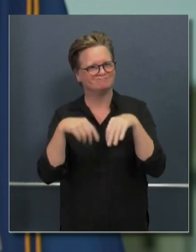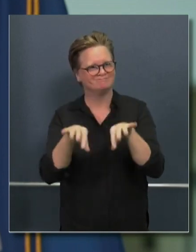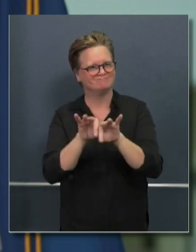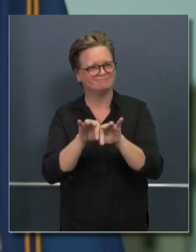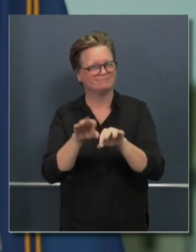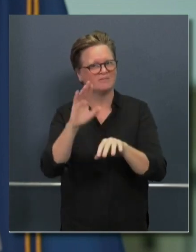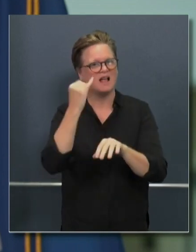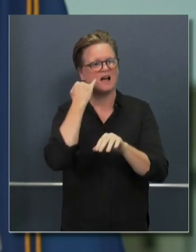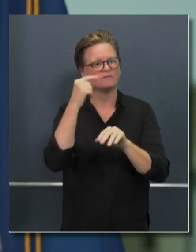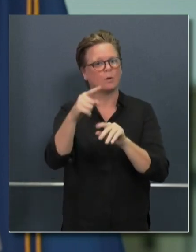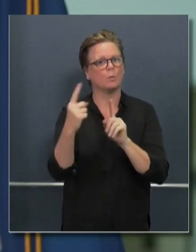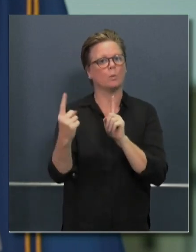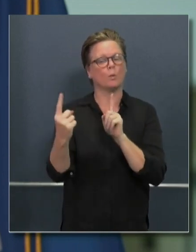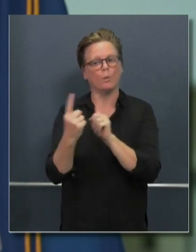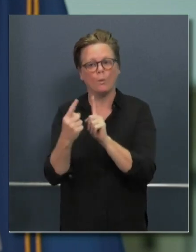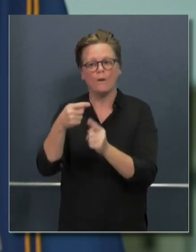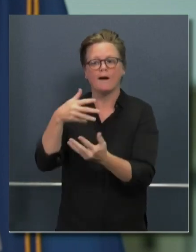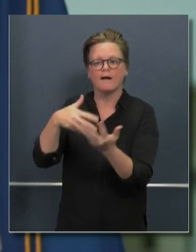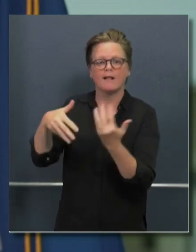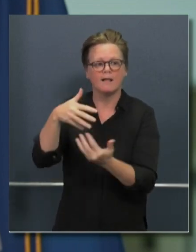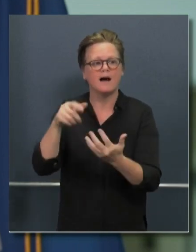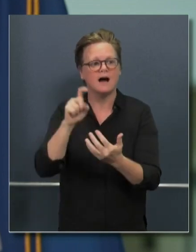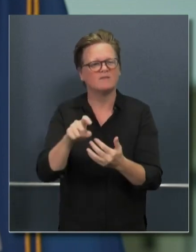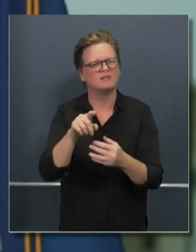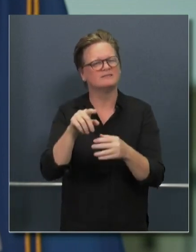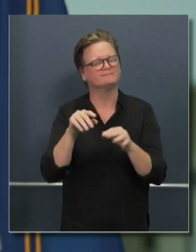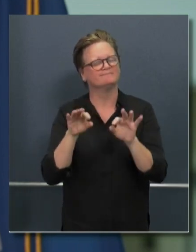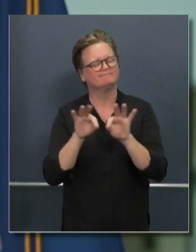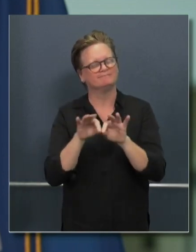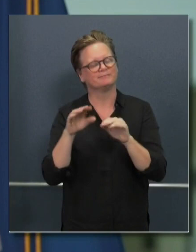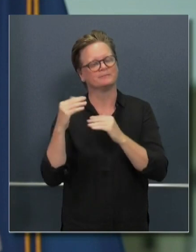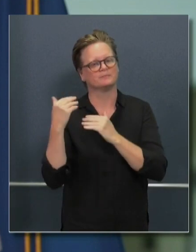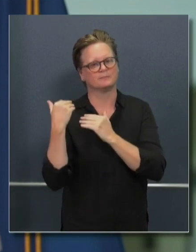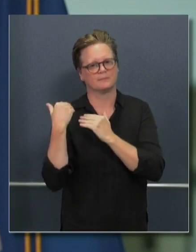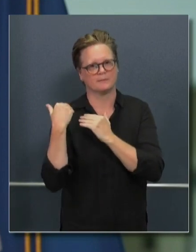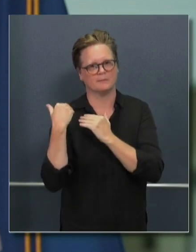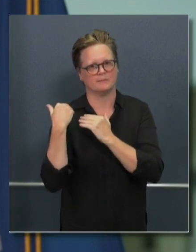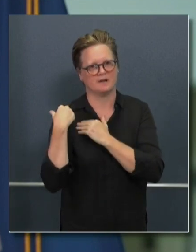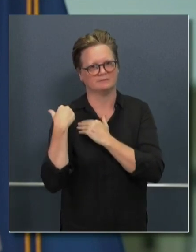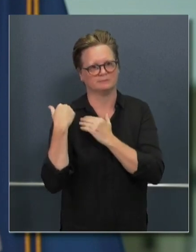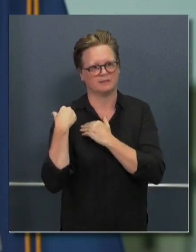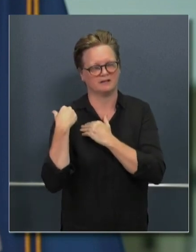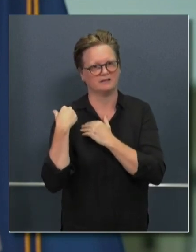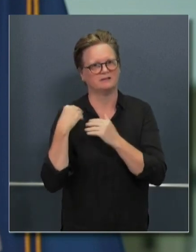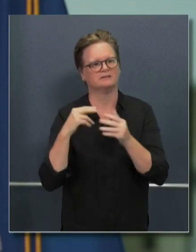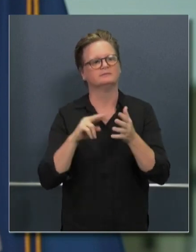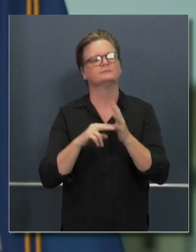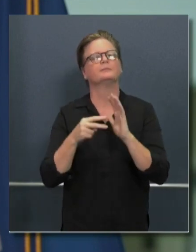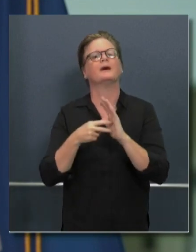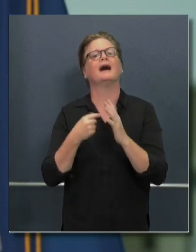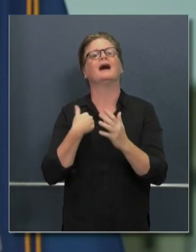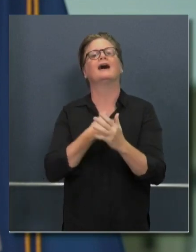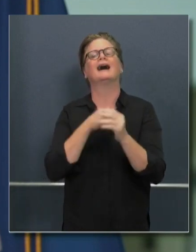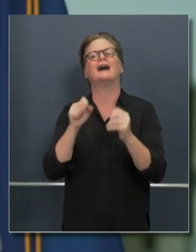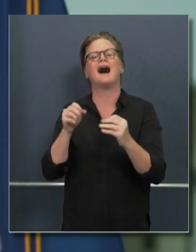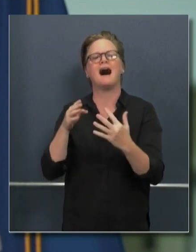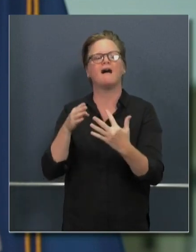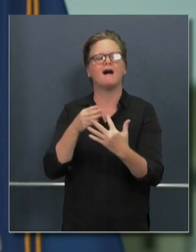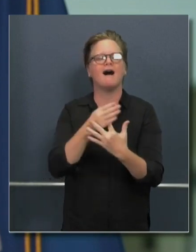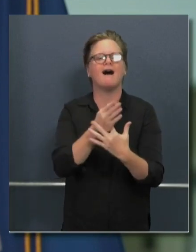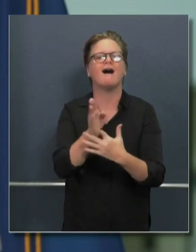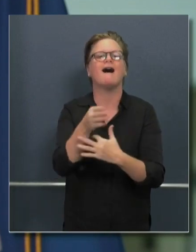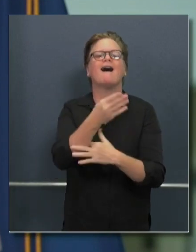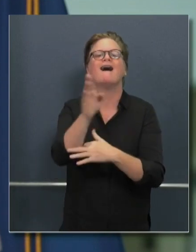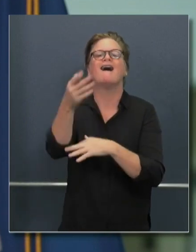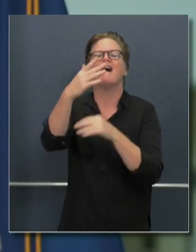don't traditionally come into contact. We do that, we'll get through this other side, and we'll do so in ways that will, I think, make us